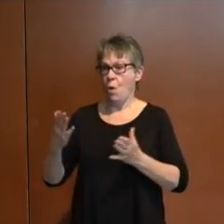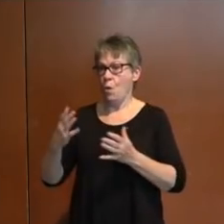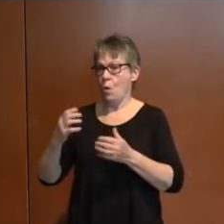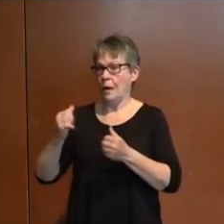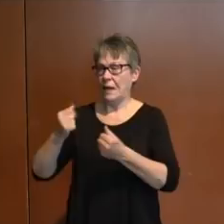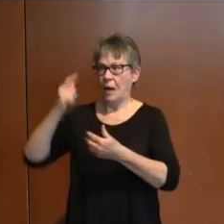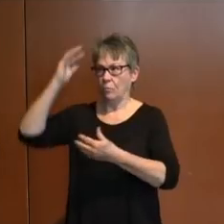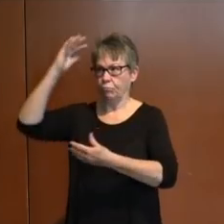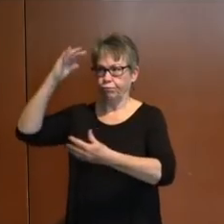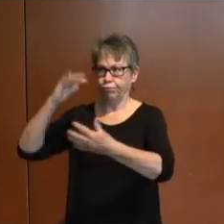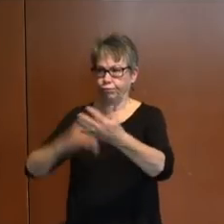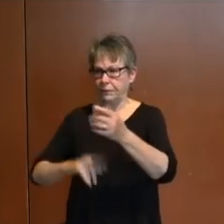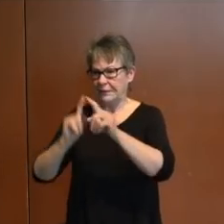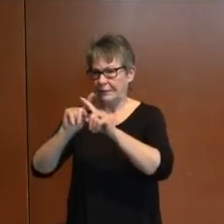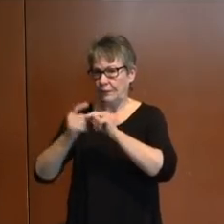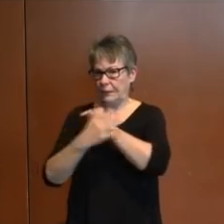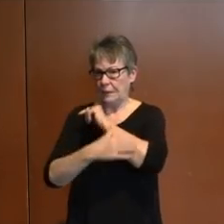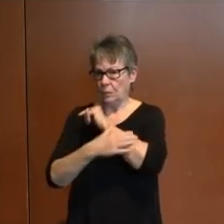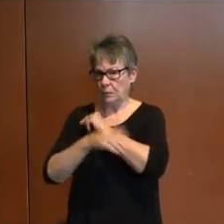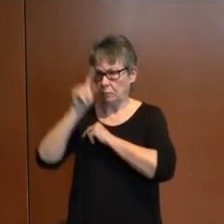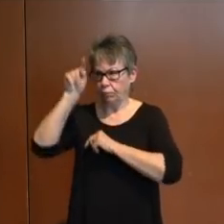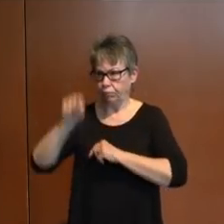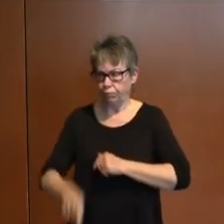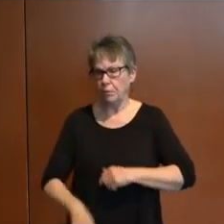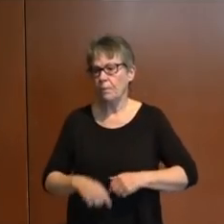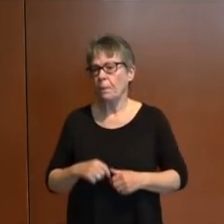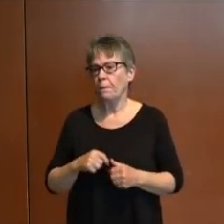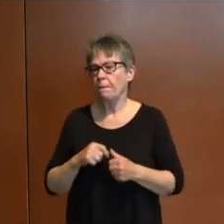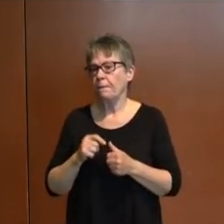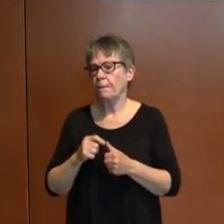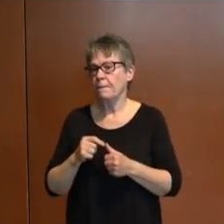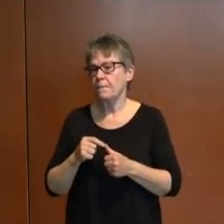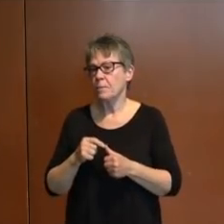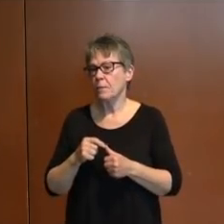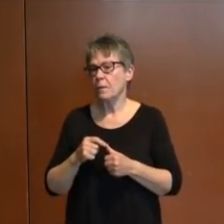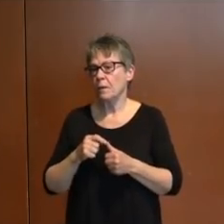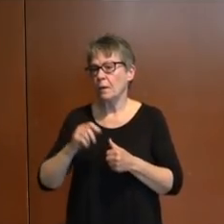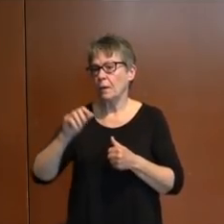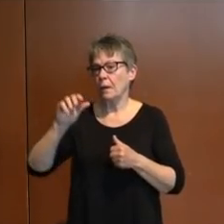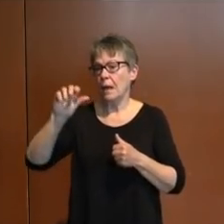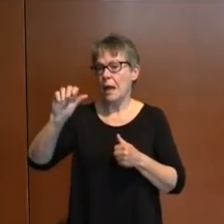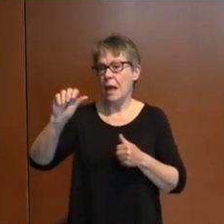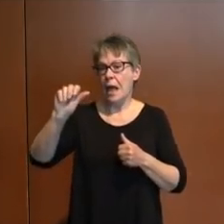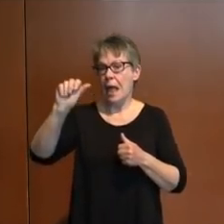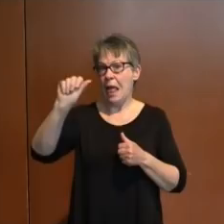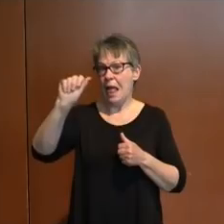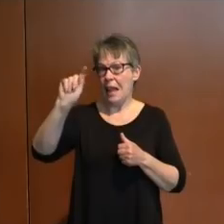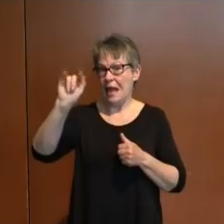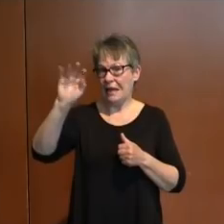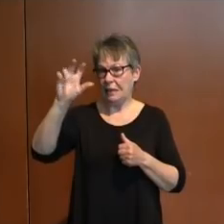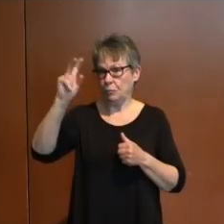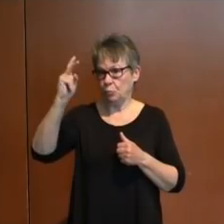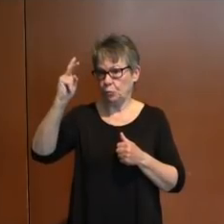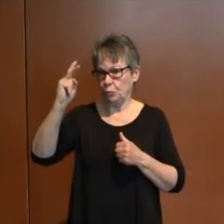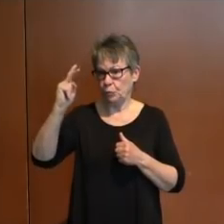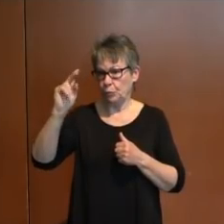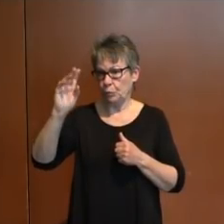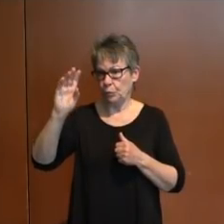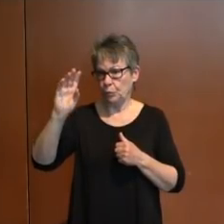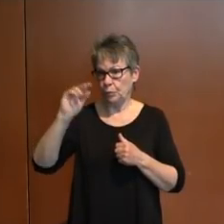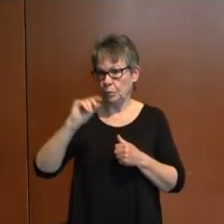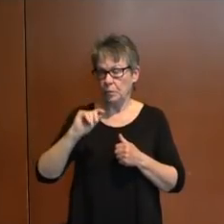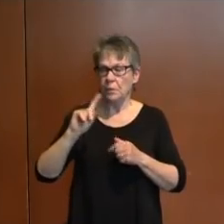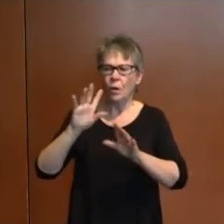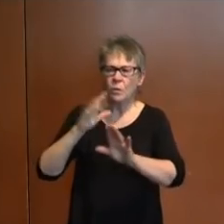For the cases that we were able to confirm a county, Atlantic has 2. Bergen,